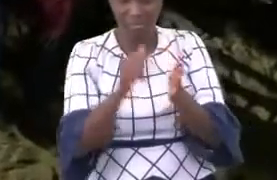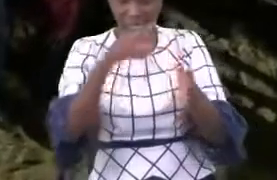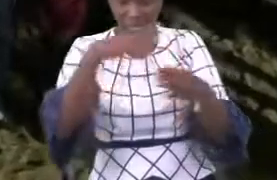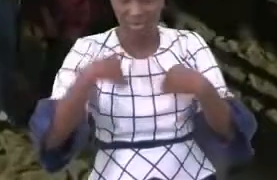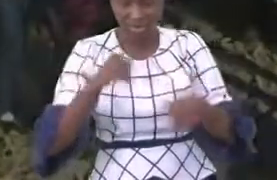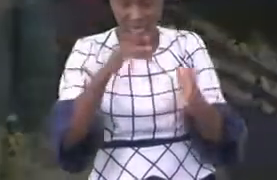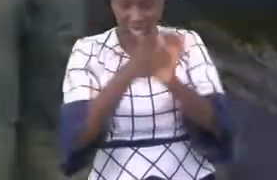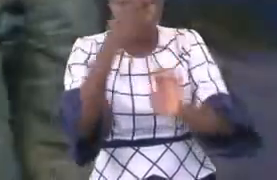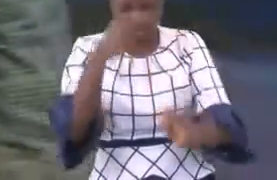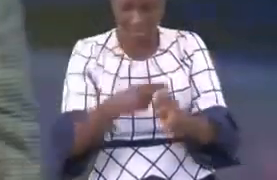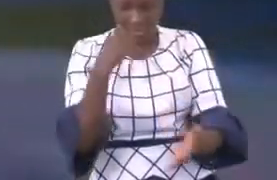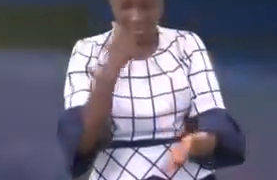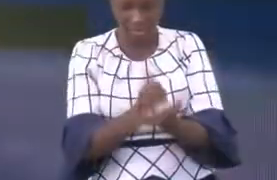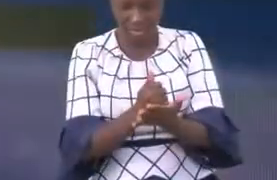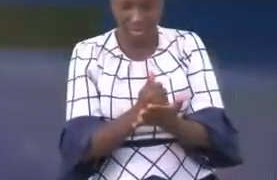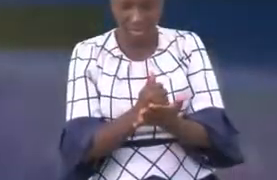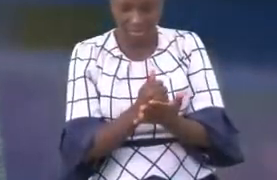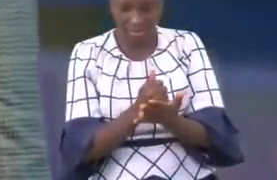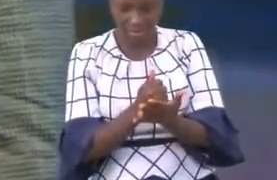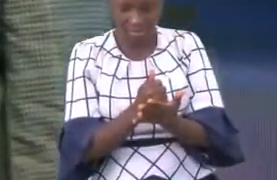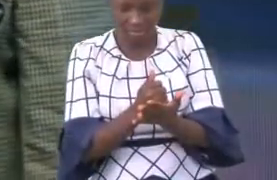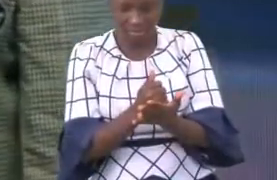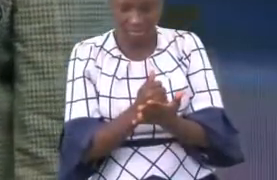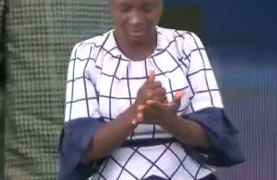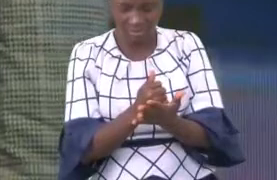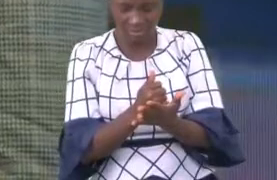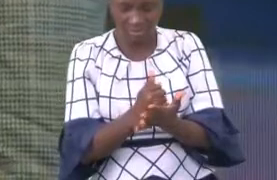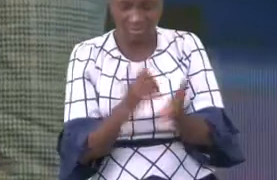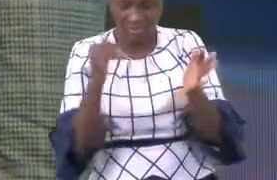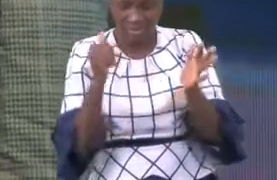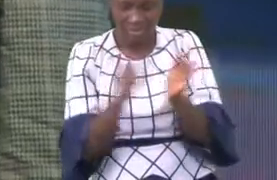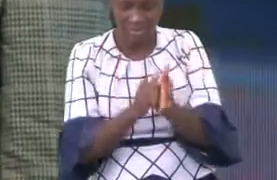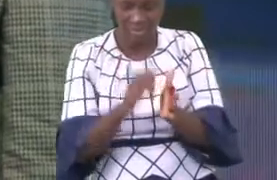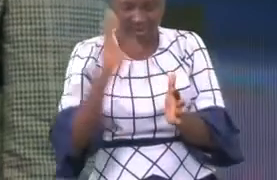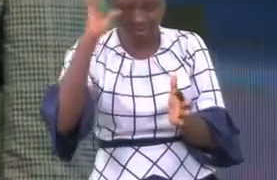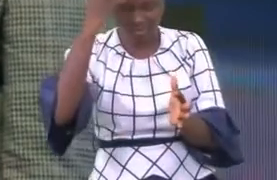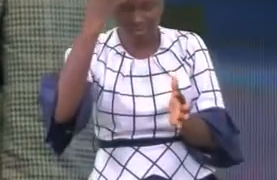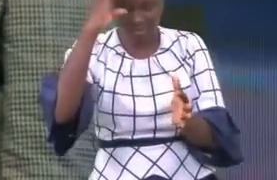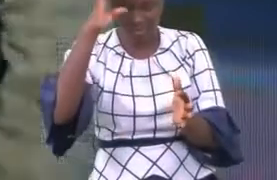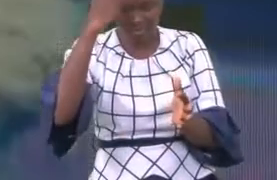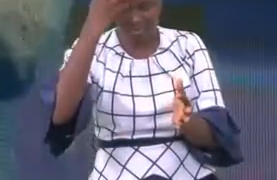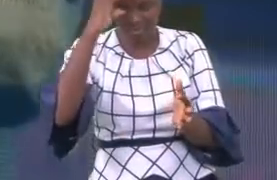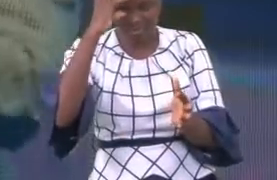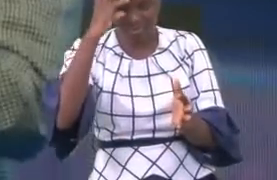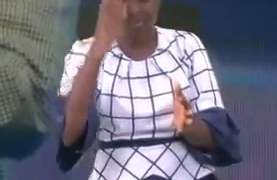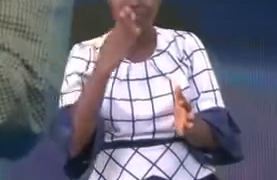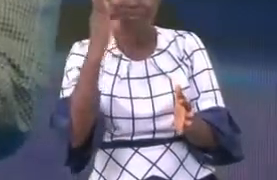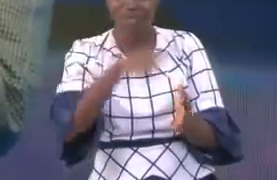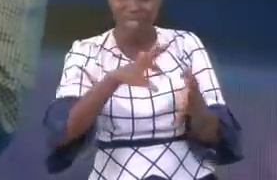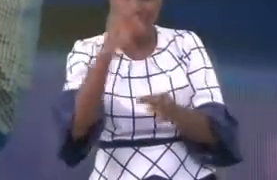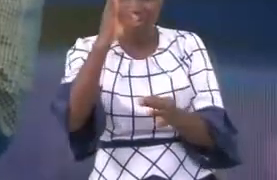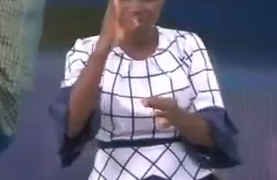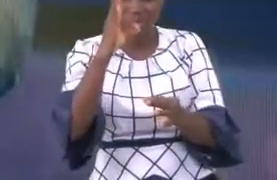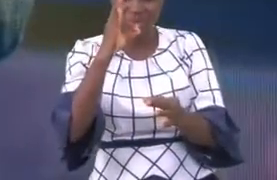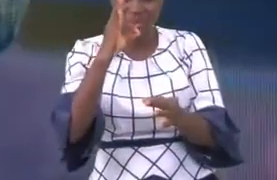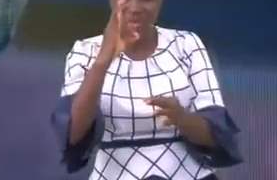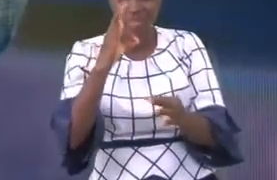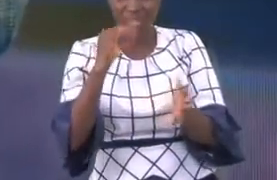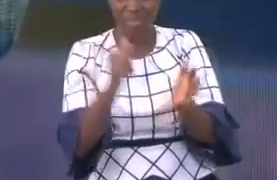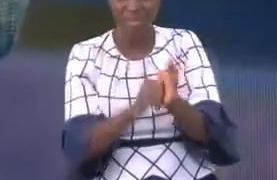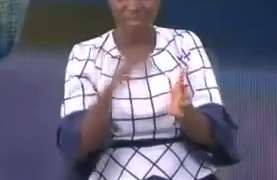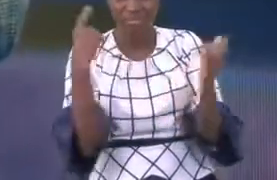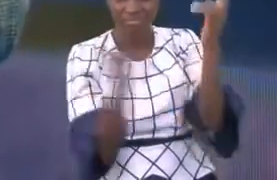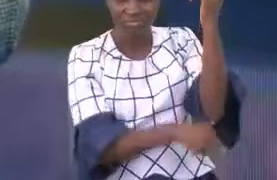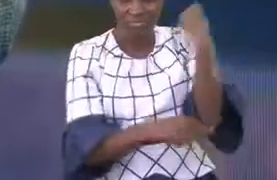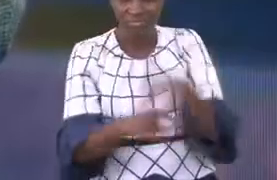That insanity, evil spirit, tormenting the mind, tormenting the head, I